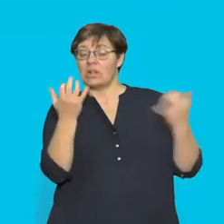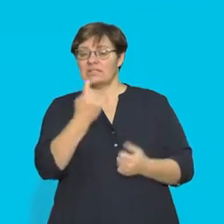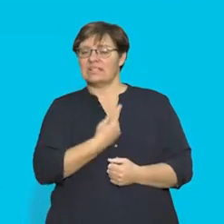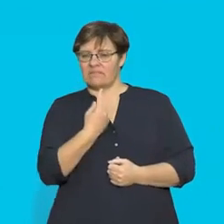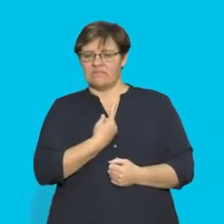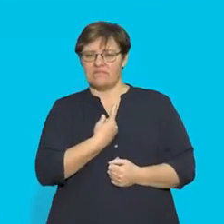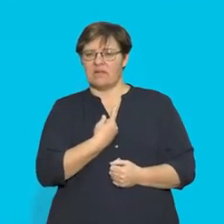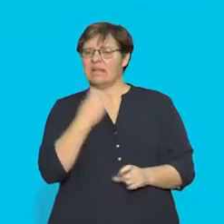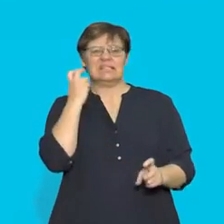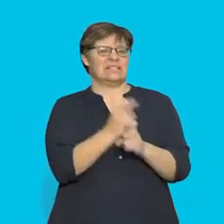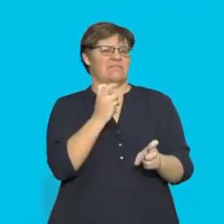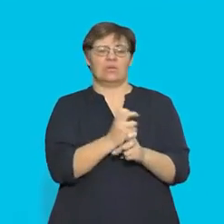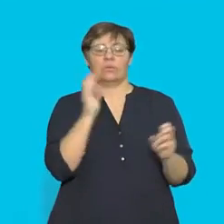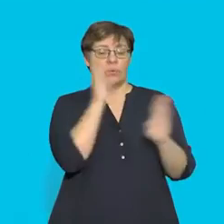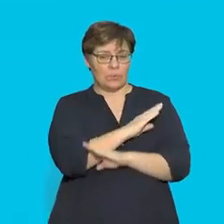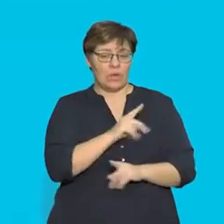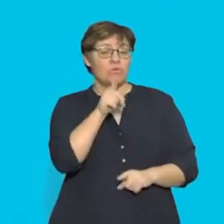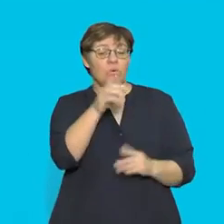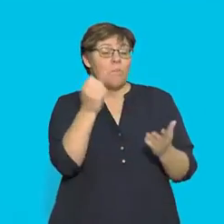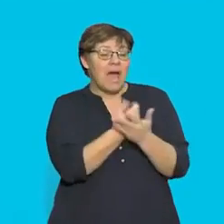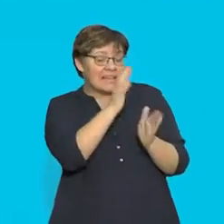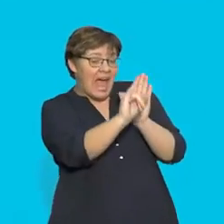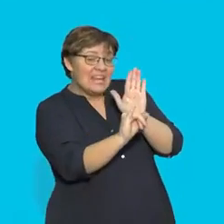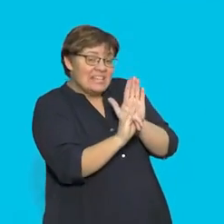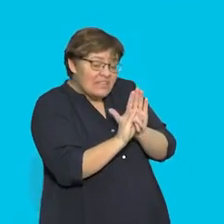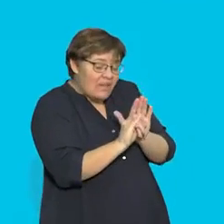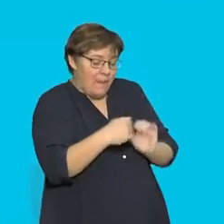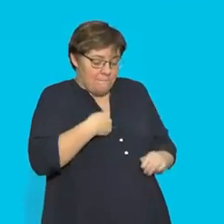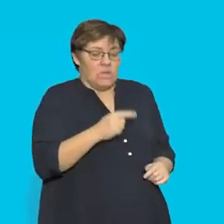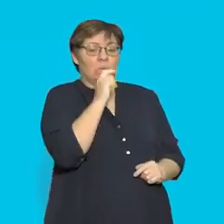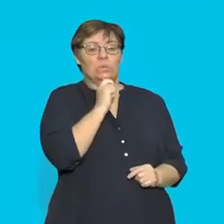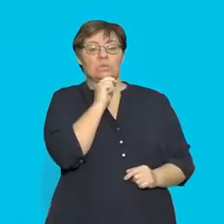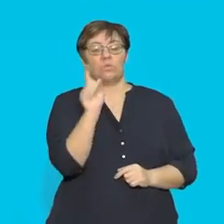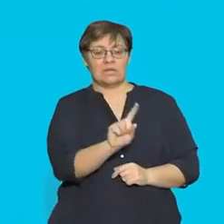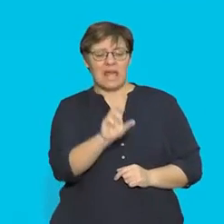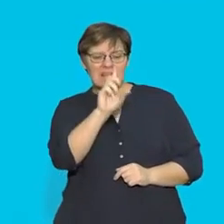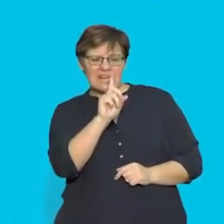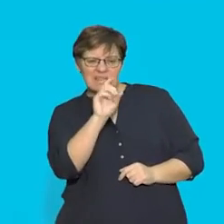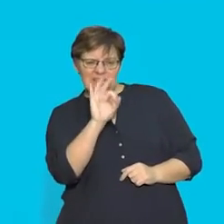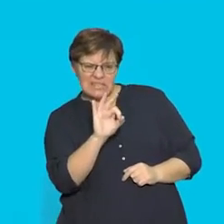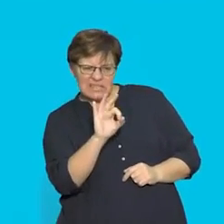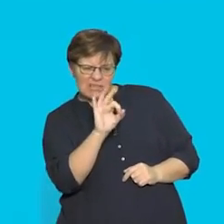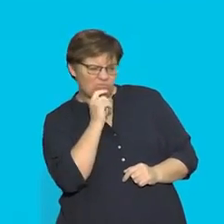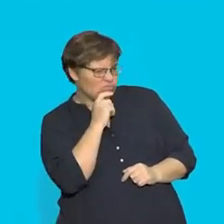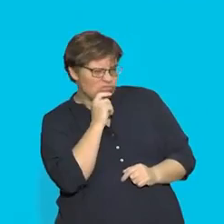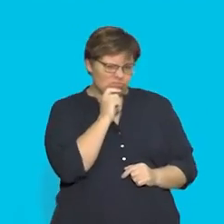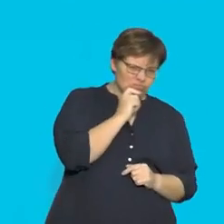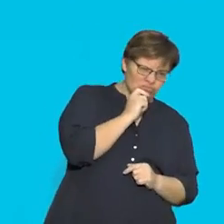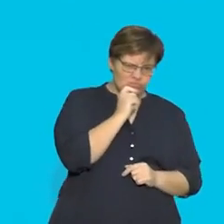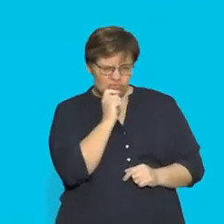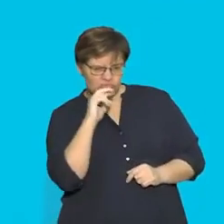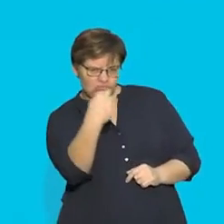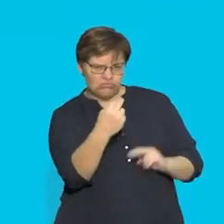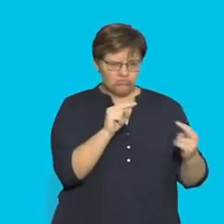the calculations themselves are not very difficult. It's just identifying what the 3D figure looks like and